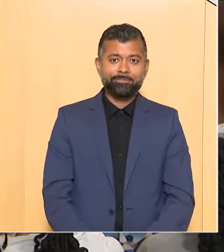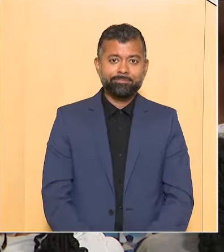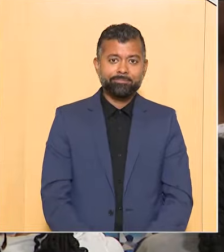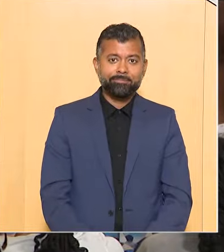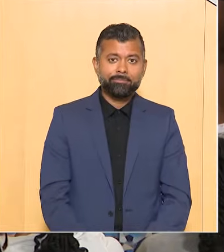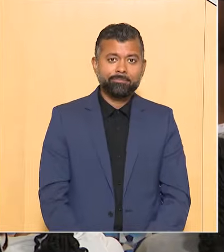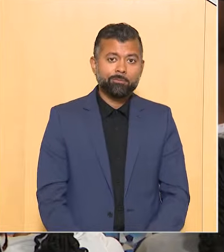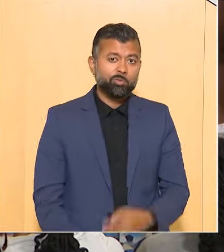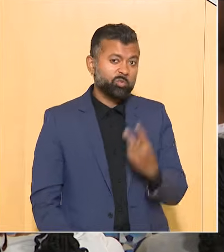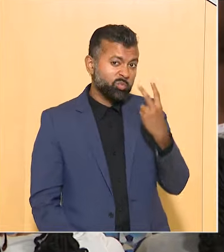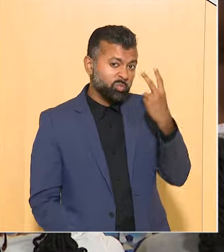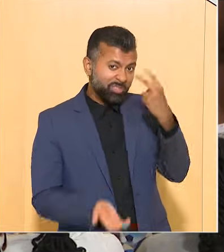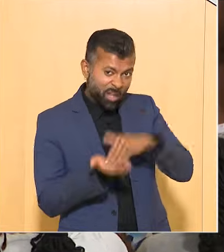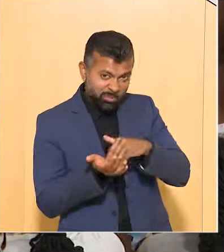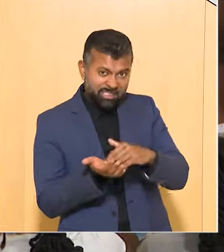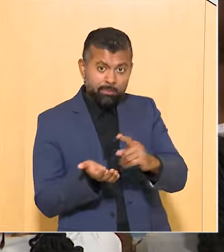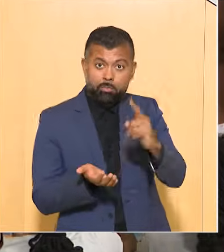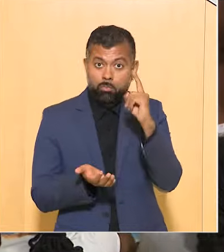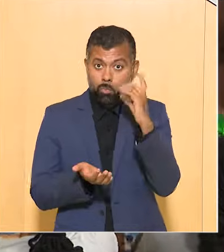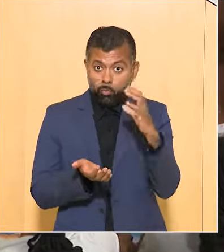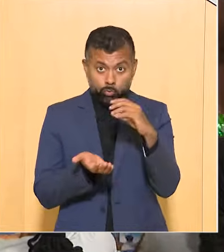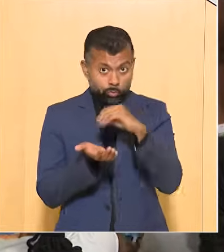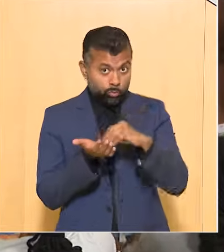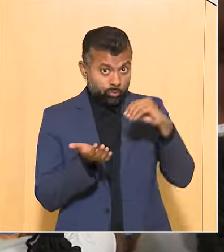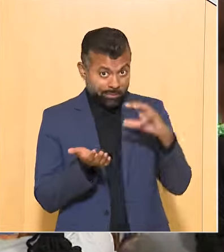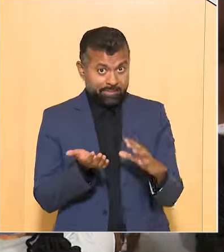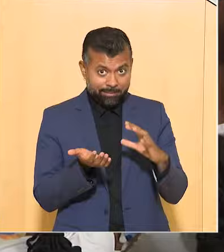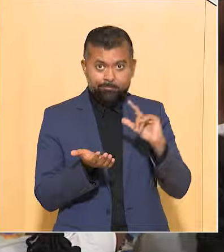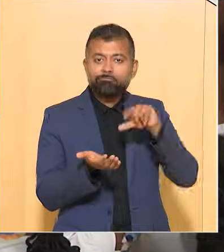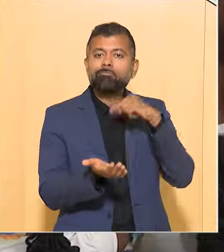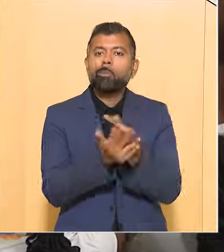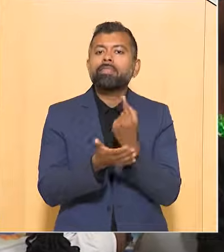of D.C. public schools just last week,